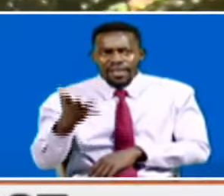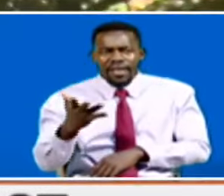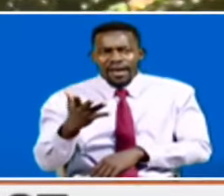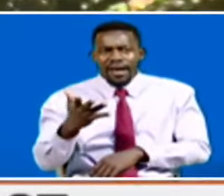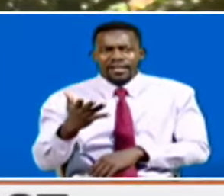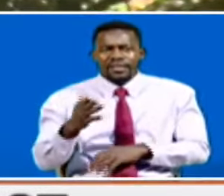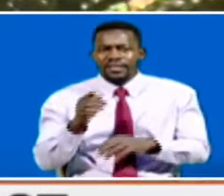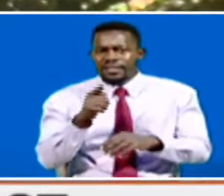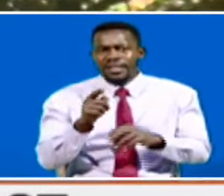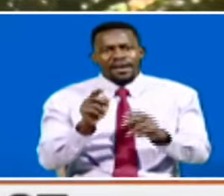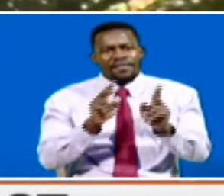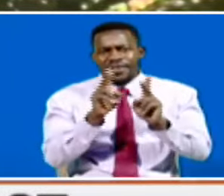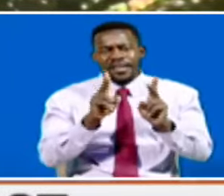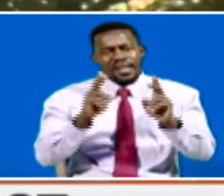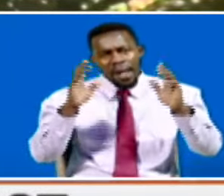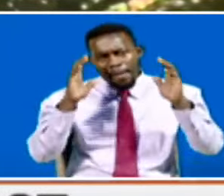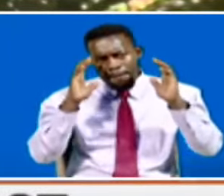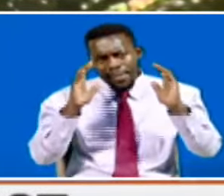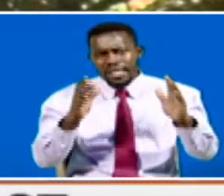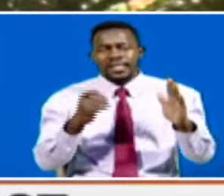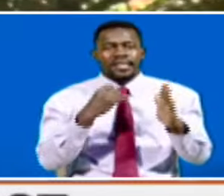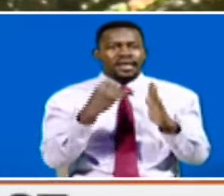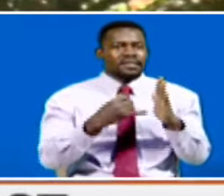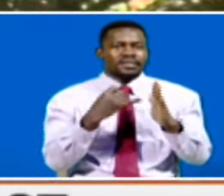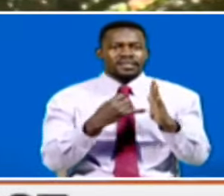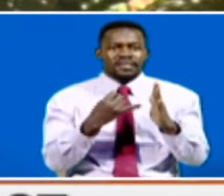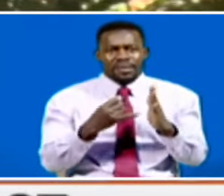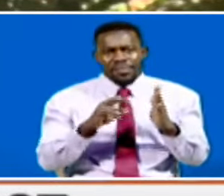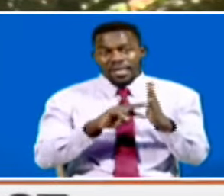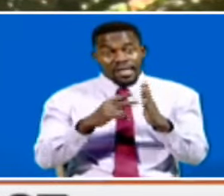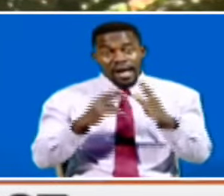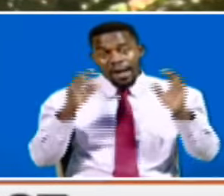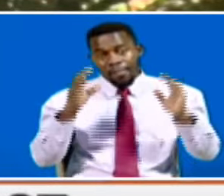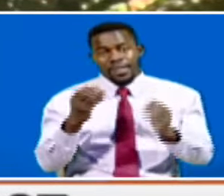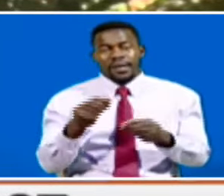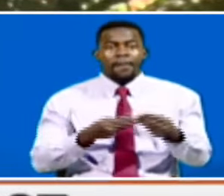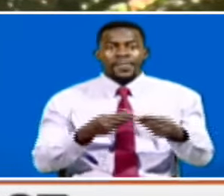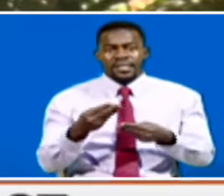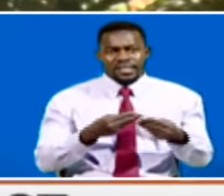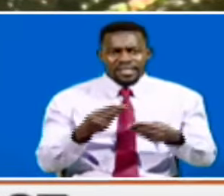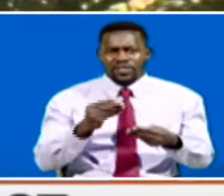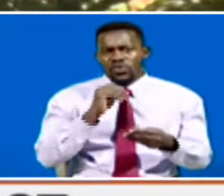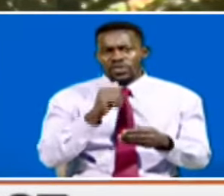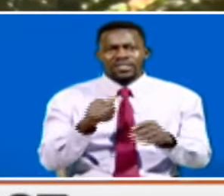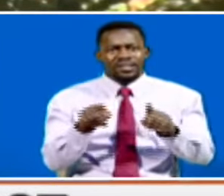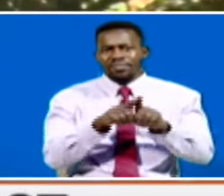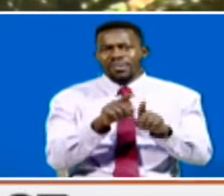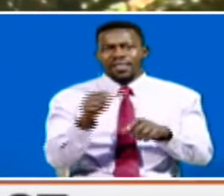very delicate industry. This is not any industry. This is not just like any other industry.